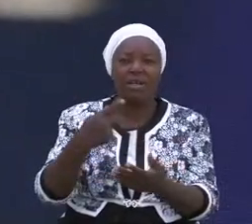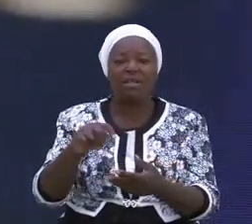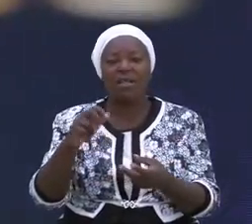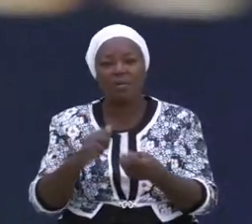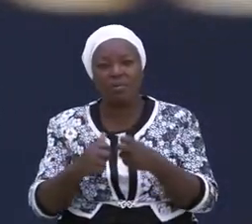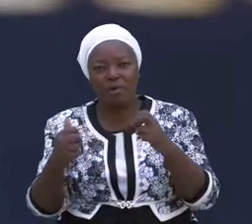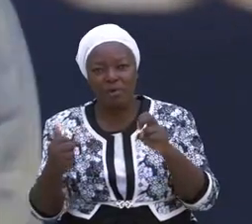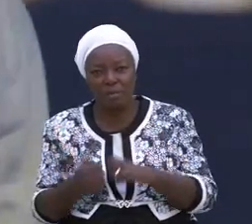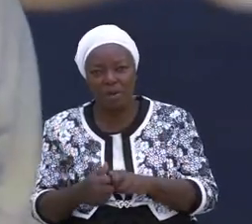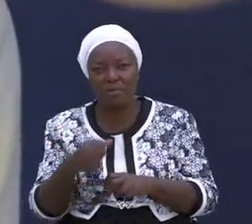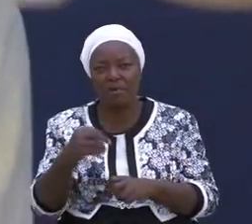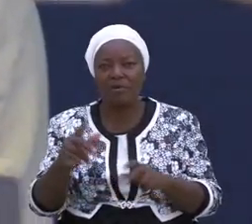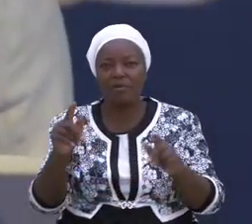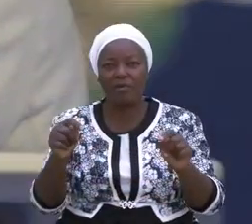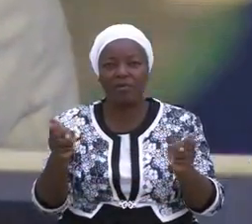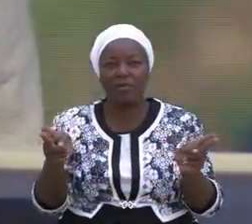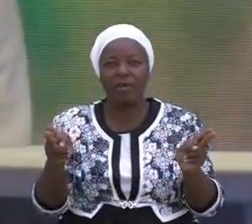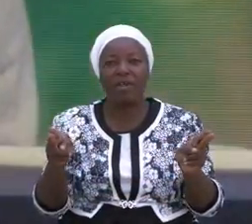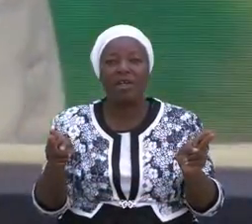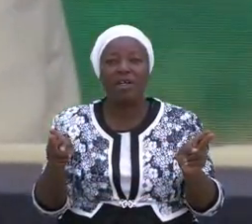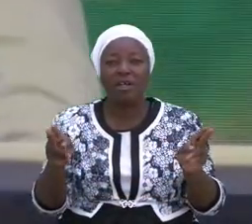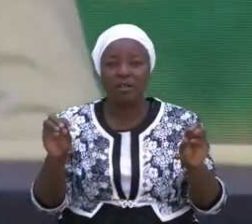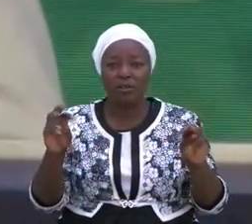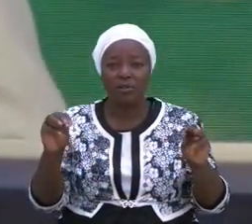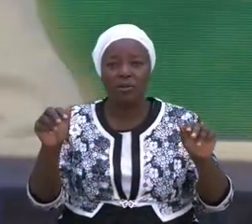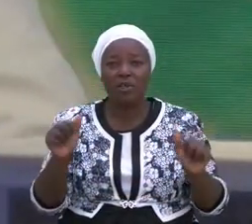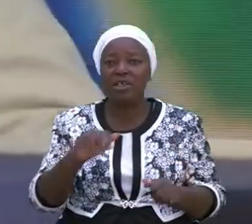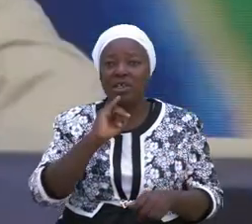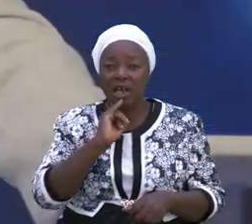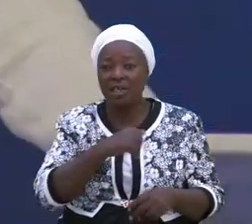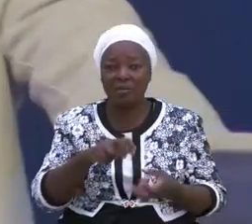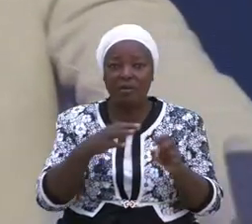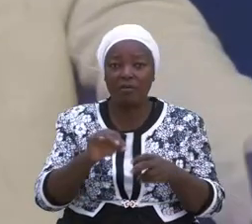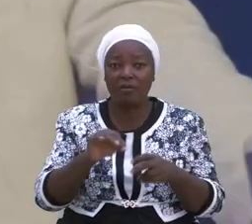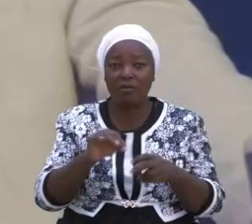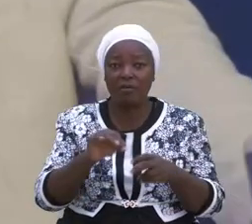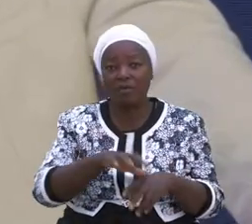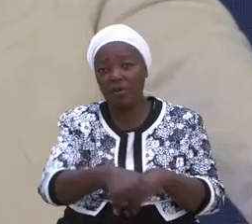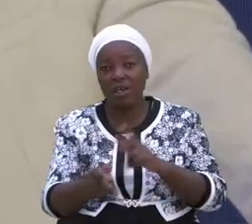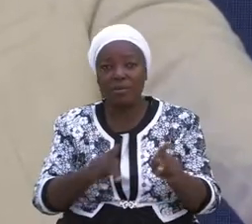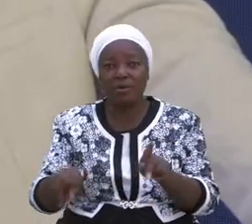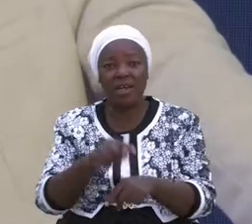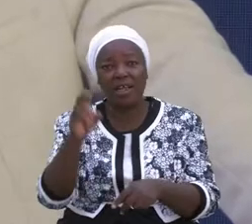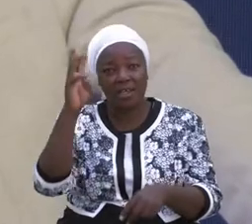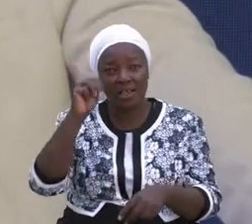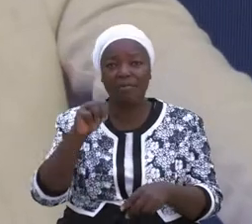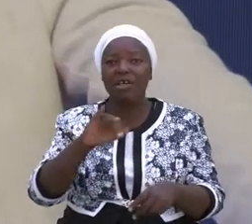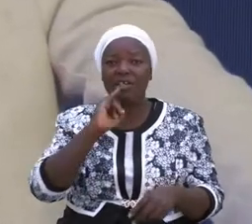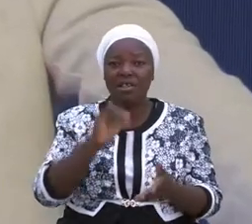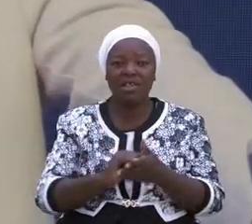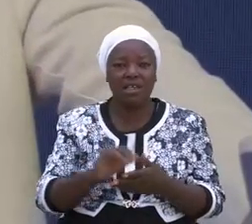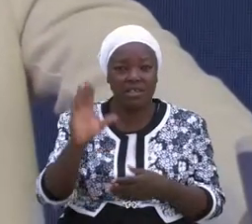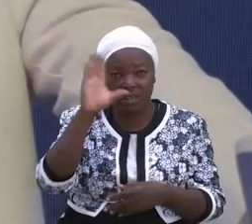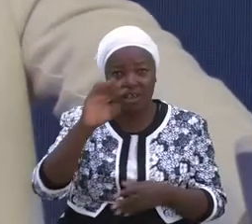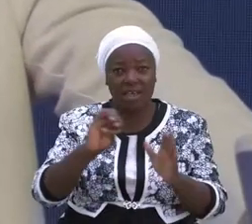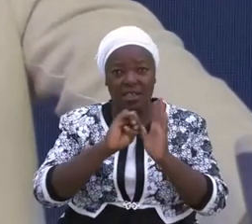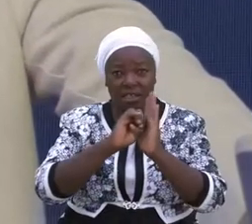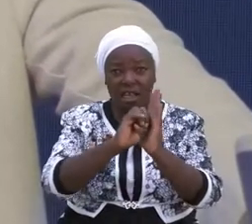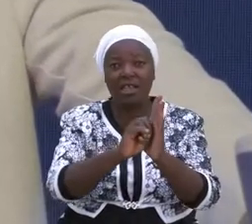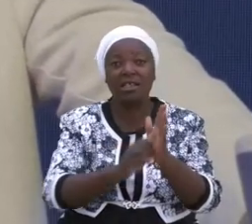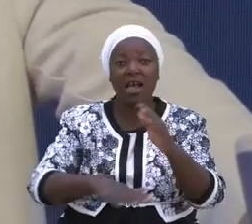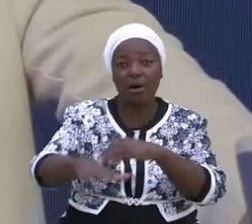of Thomas, and the problem of other people like him, the seeking signs